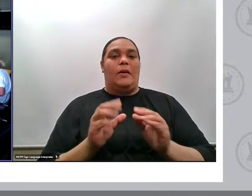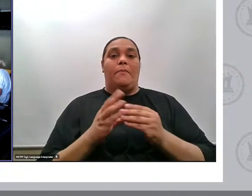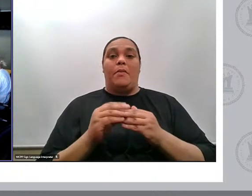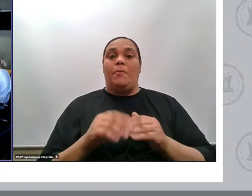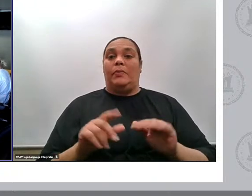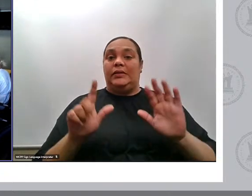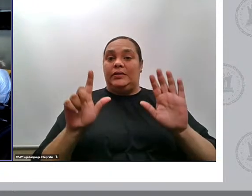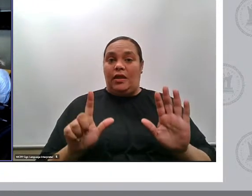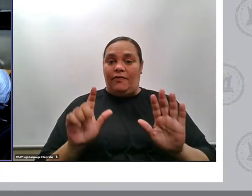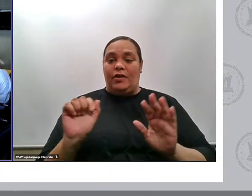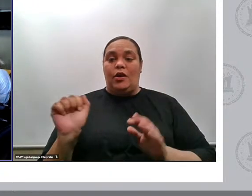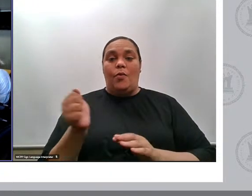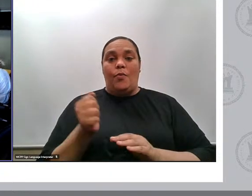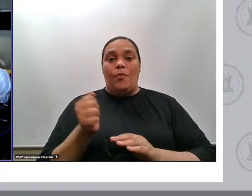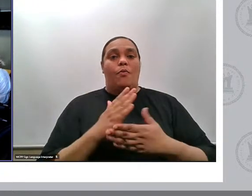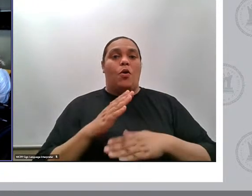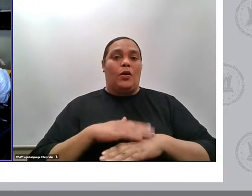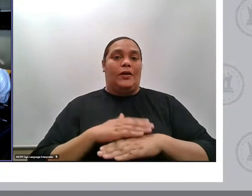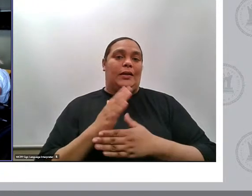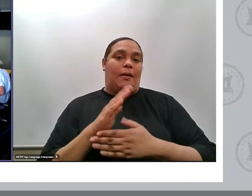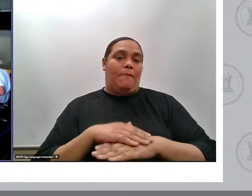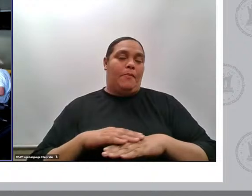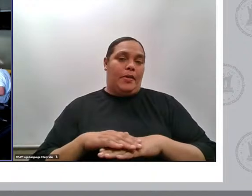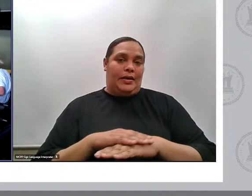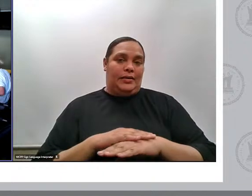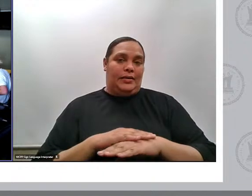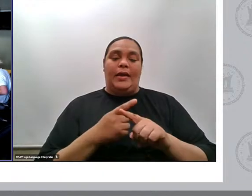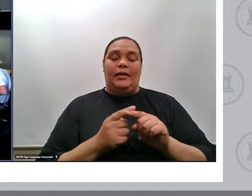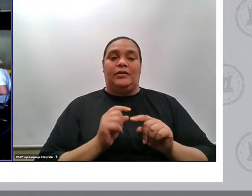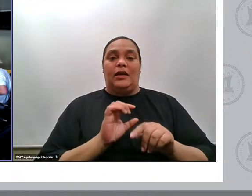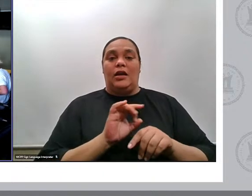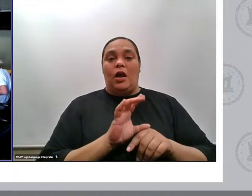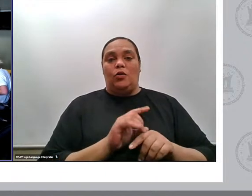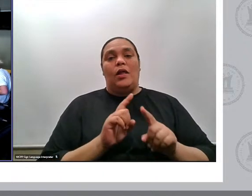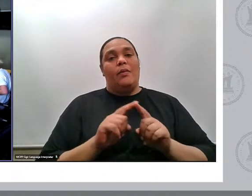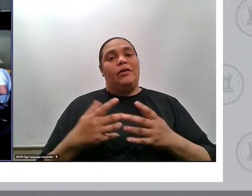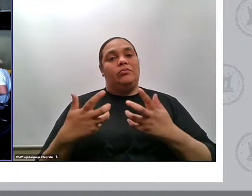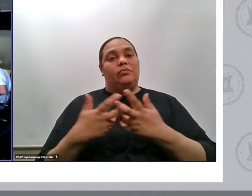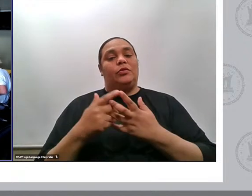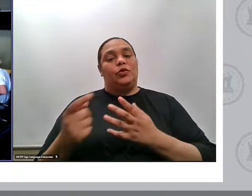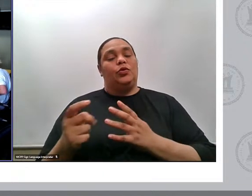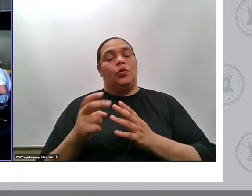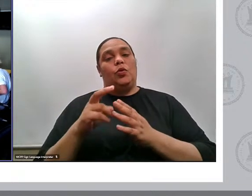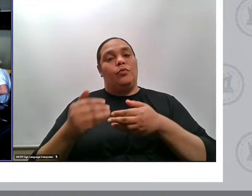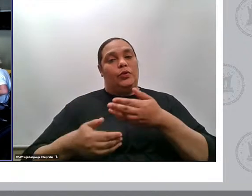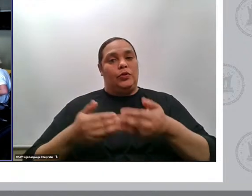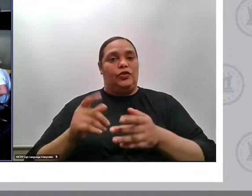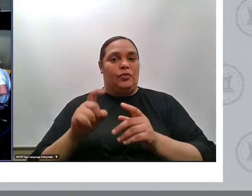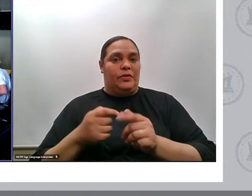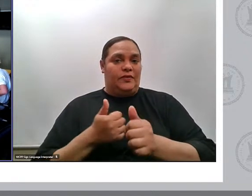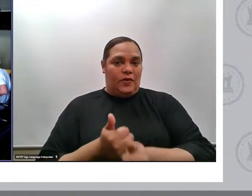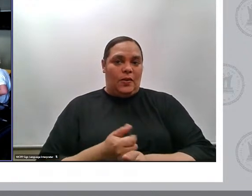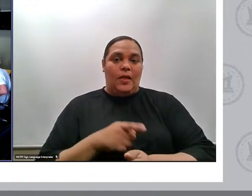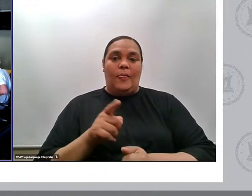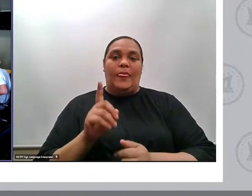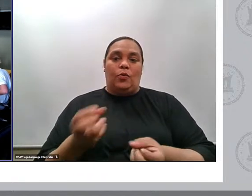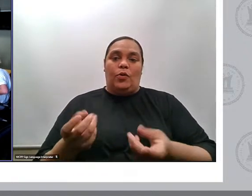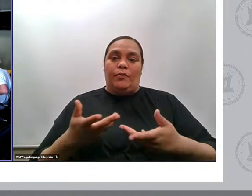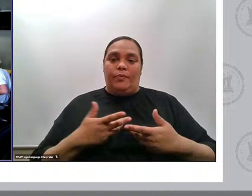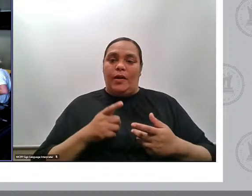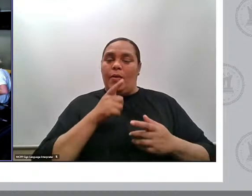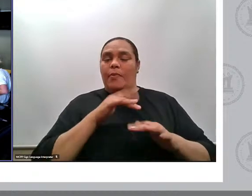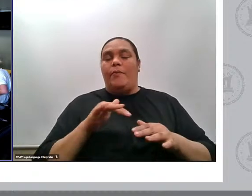members appointed on a part-time basis by the Executive Council in accordance with the prescribed procedure, which shall provide for a